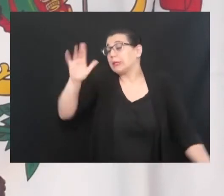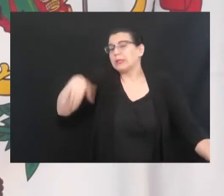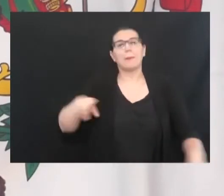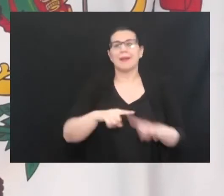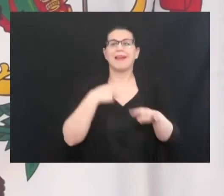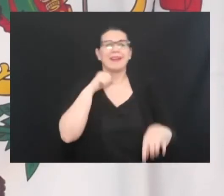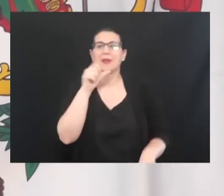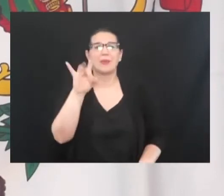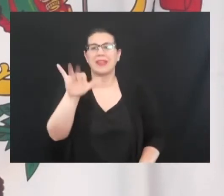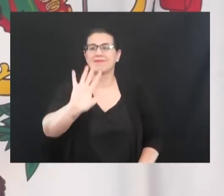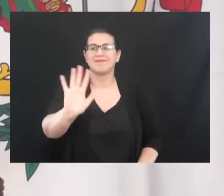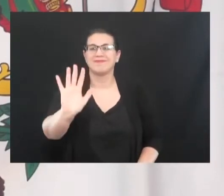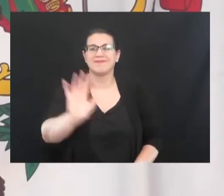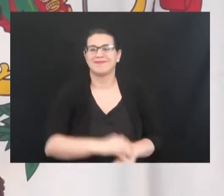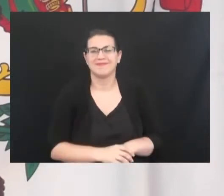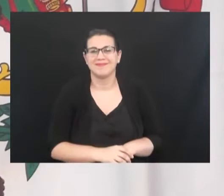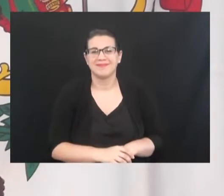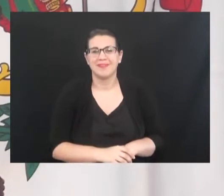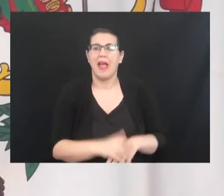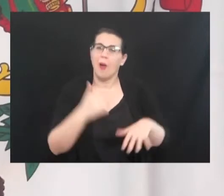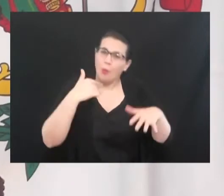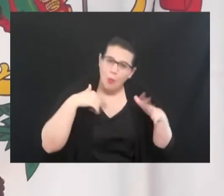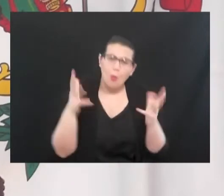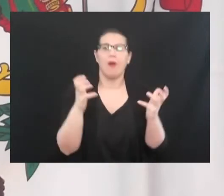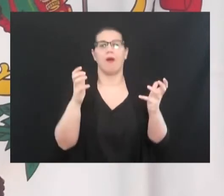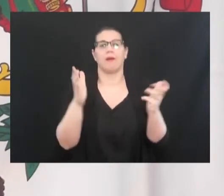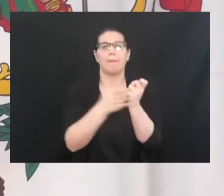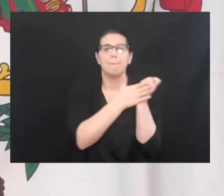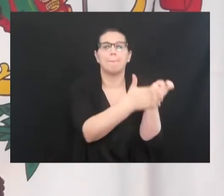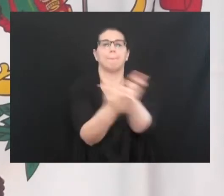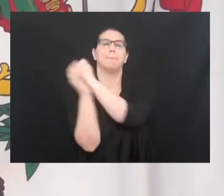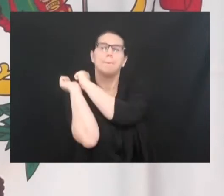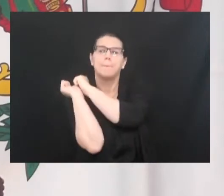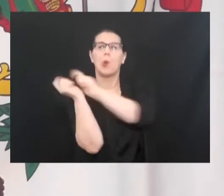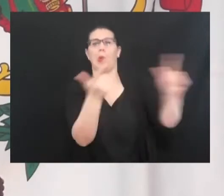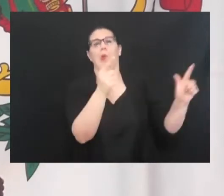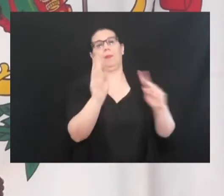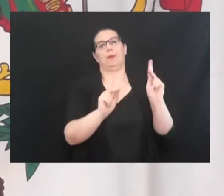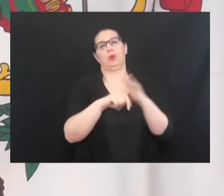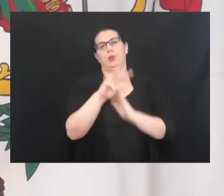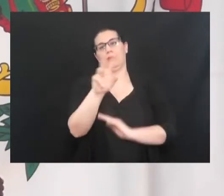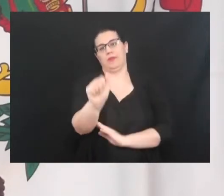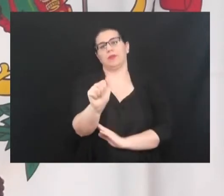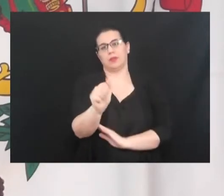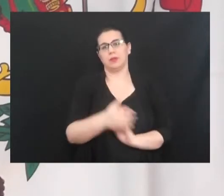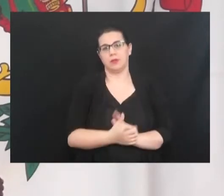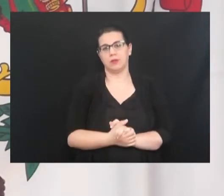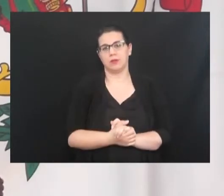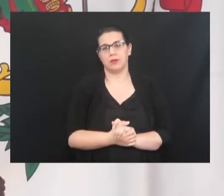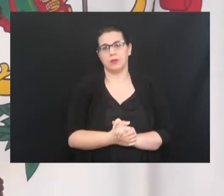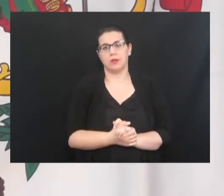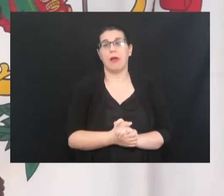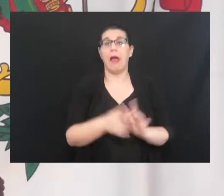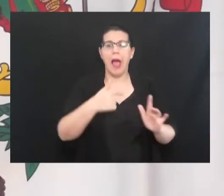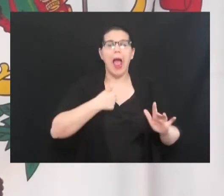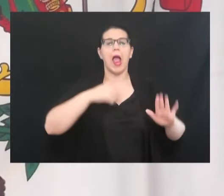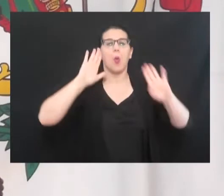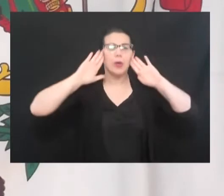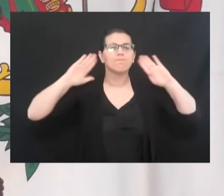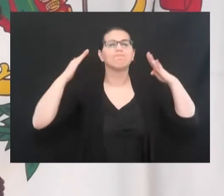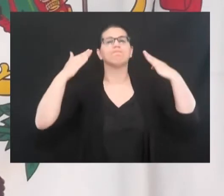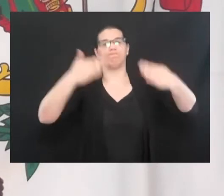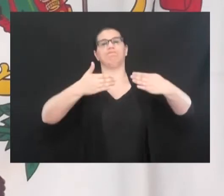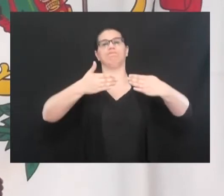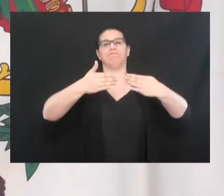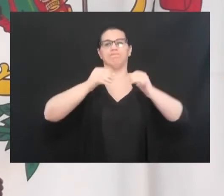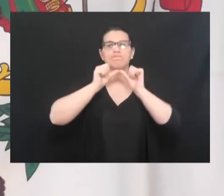it? You know, I want to try to help every West Virginian I can possibly help, and I'm going to stay the course. I'm going to stay the course